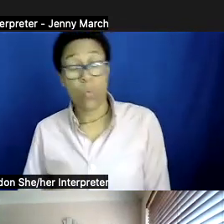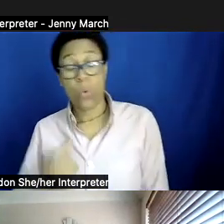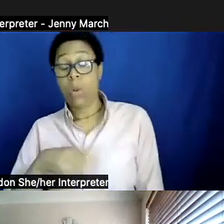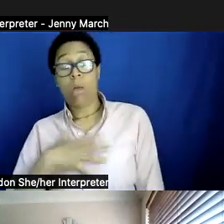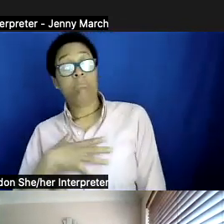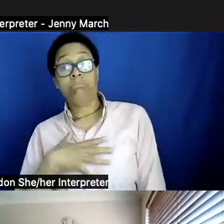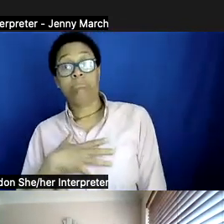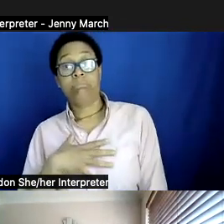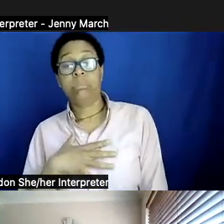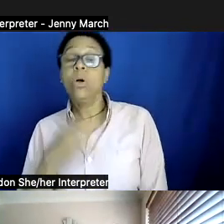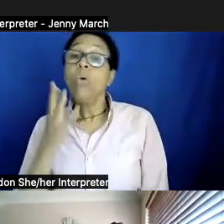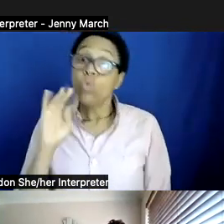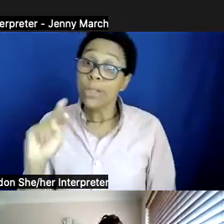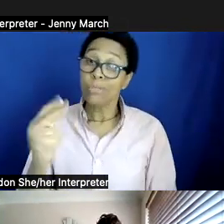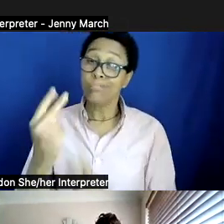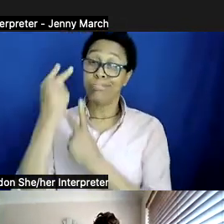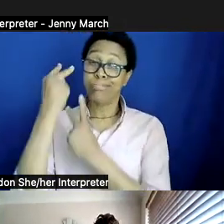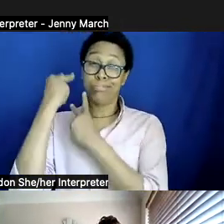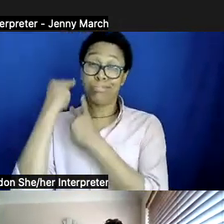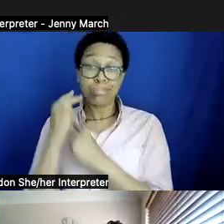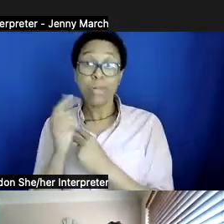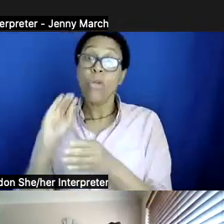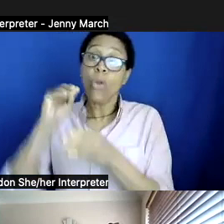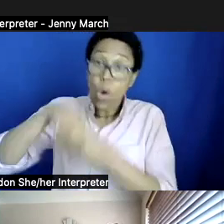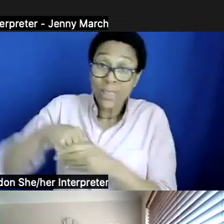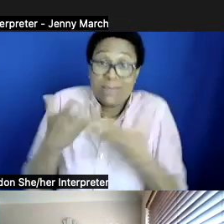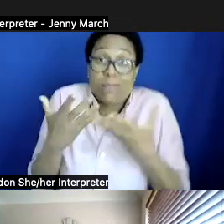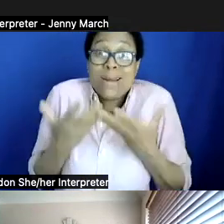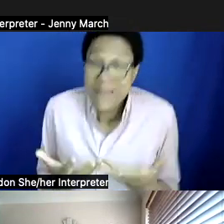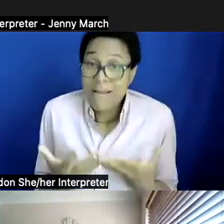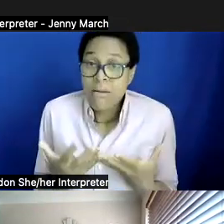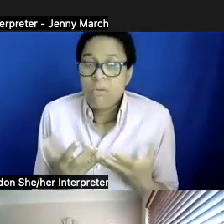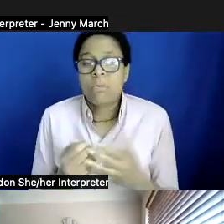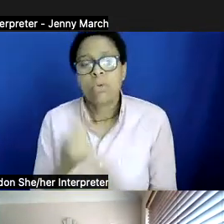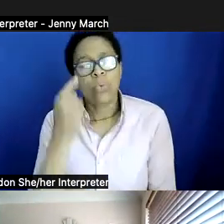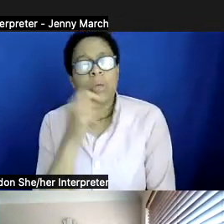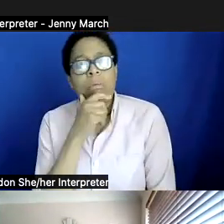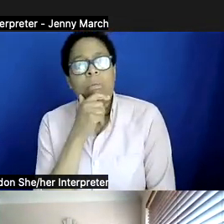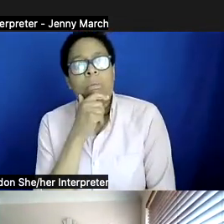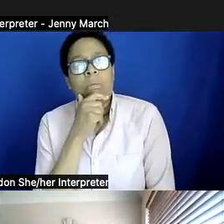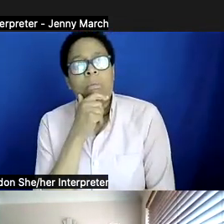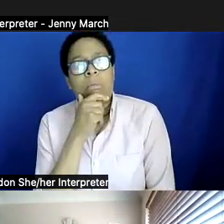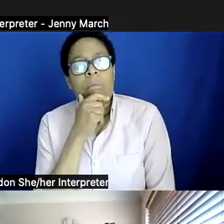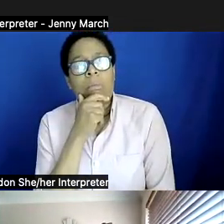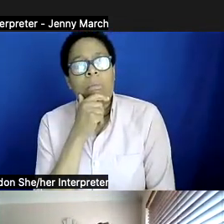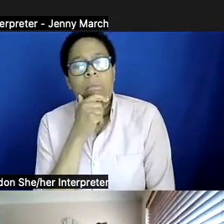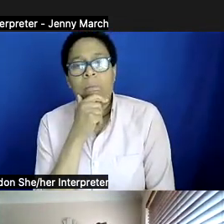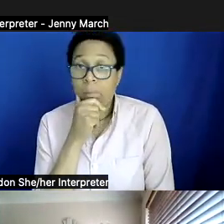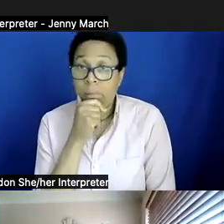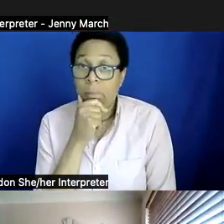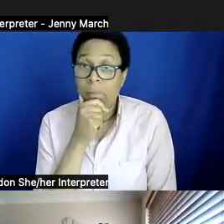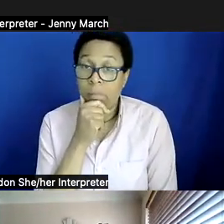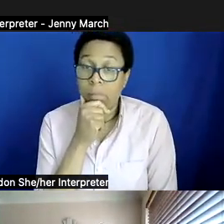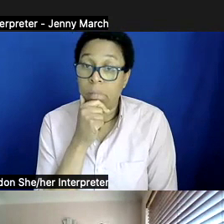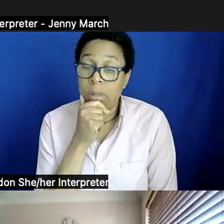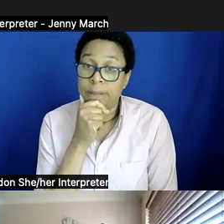just it. So when you look back on things in kind of the context of now, it's like, that's not, yeah, that wouldn't, it would be the opposite. It would be